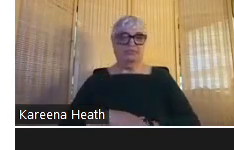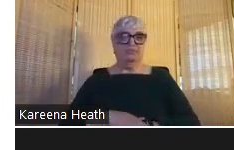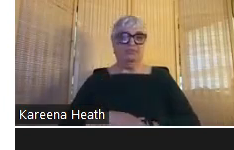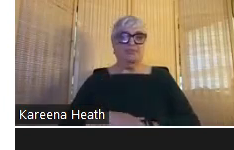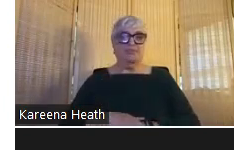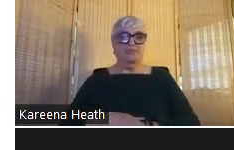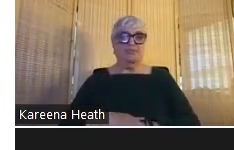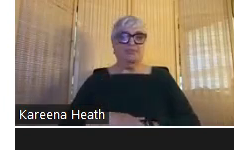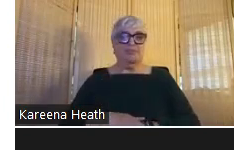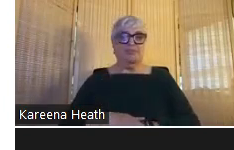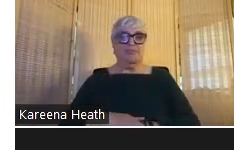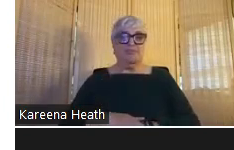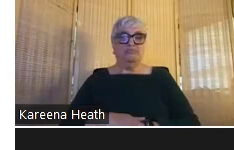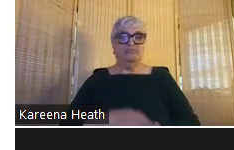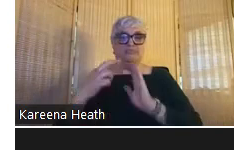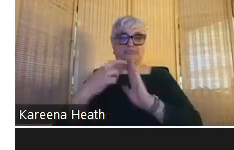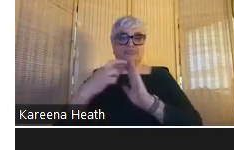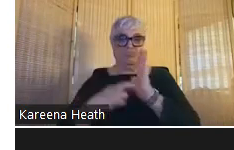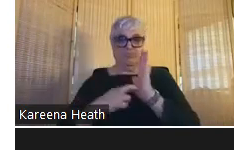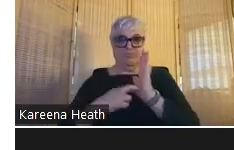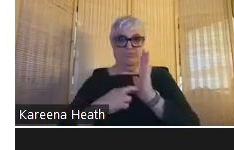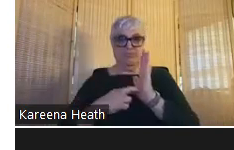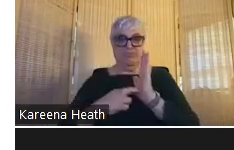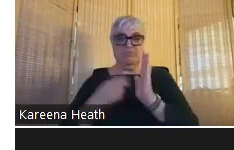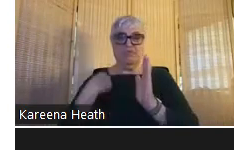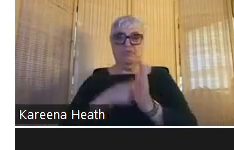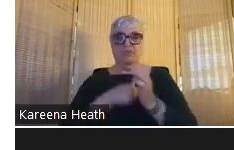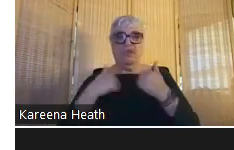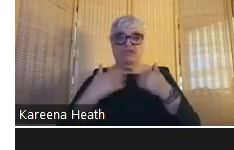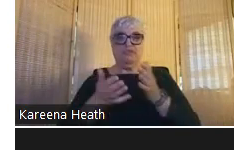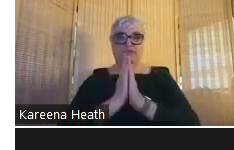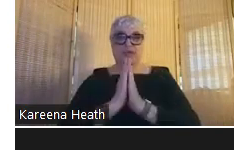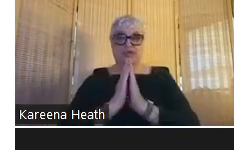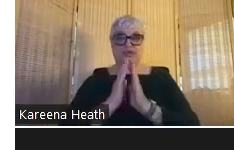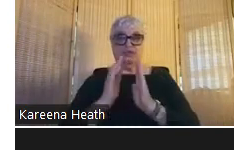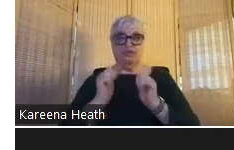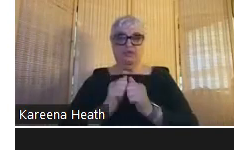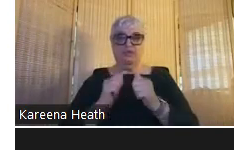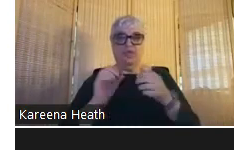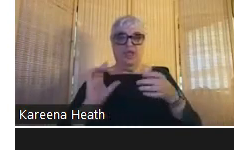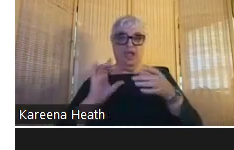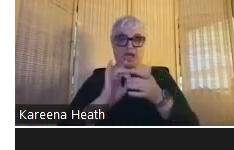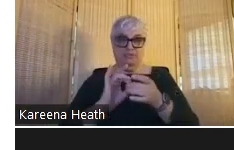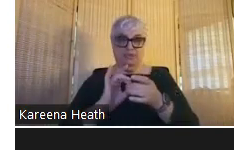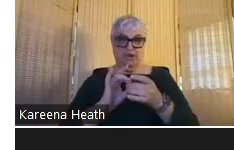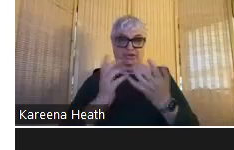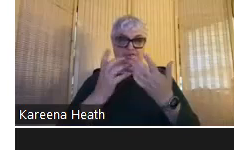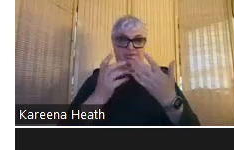So if you look at the rules, we have this requirement can be fulfilled with a combination